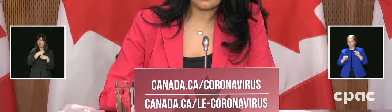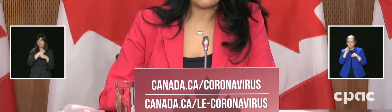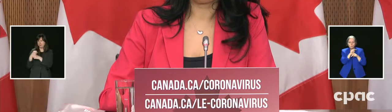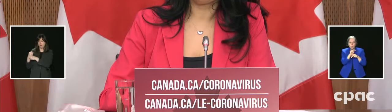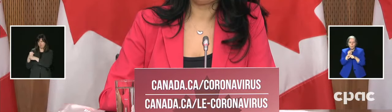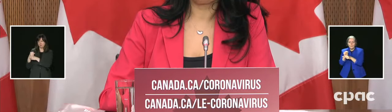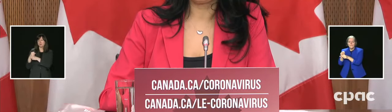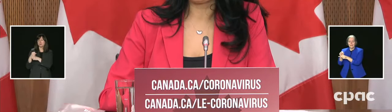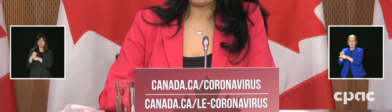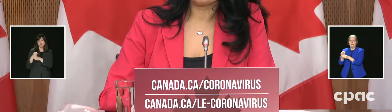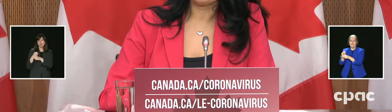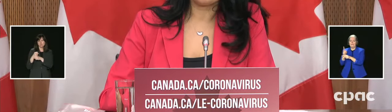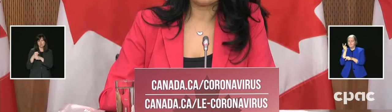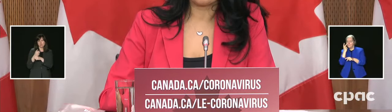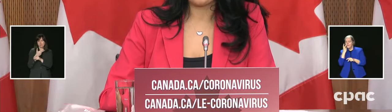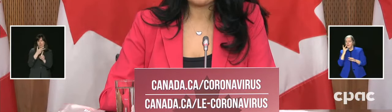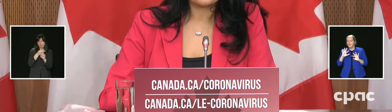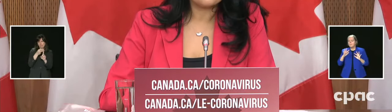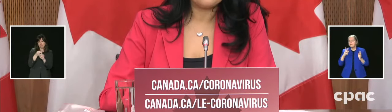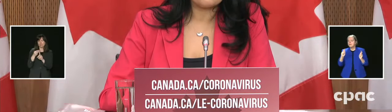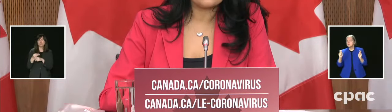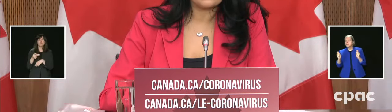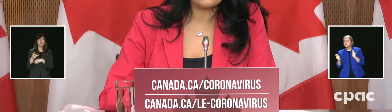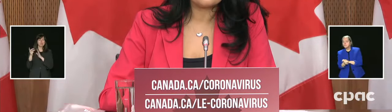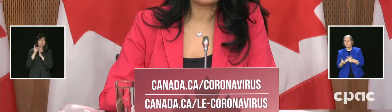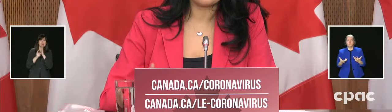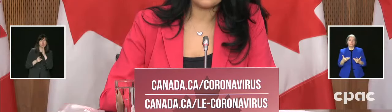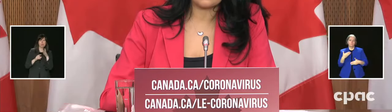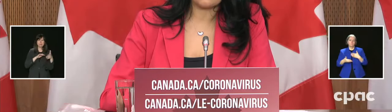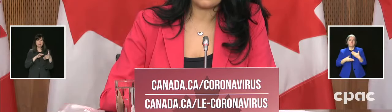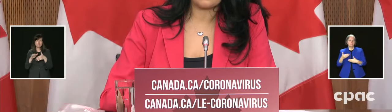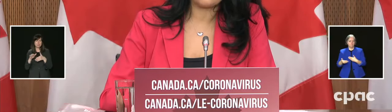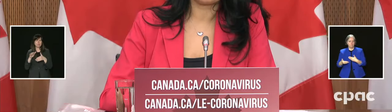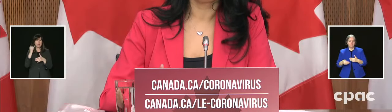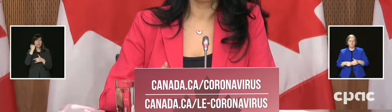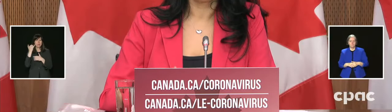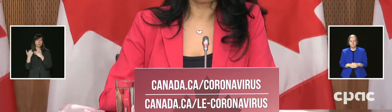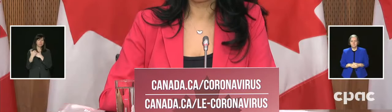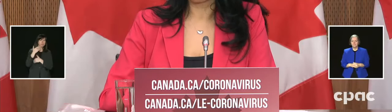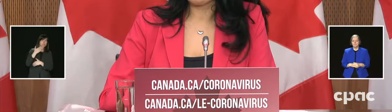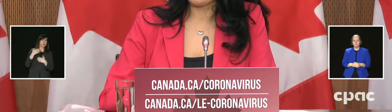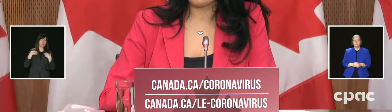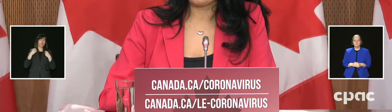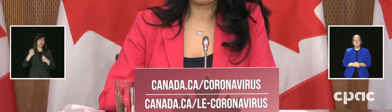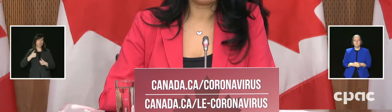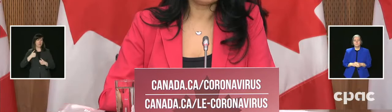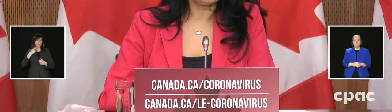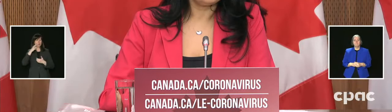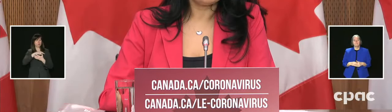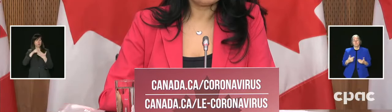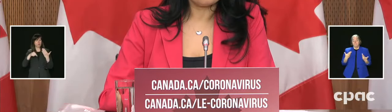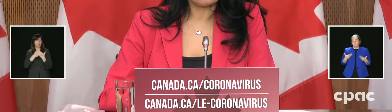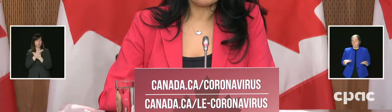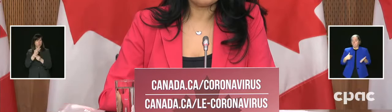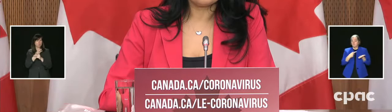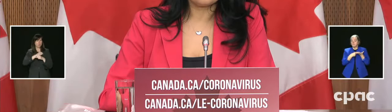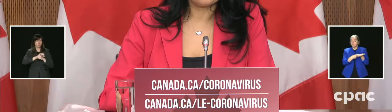on how to design and what the requirements would be for studies to come into Health Canada for those variants. So,